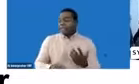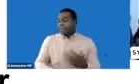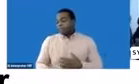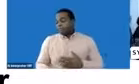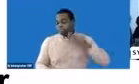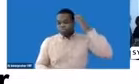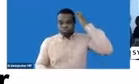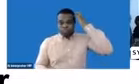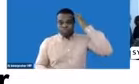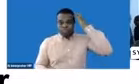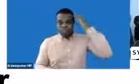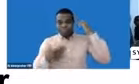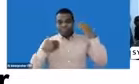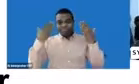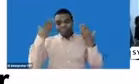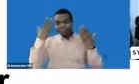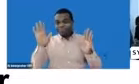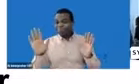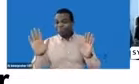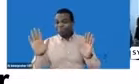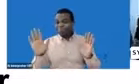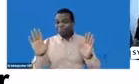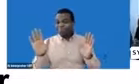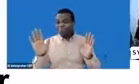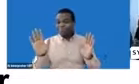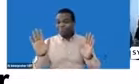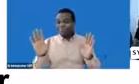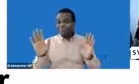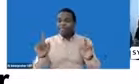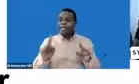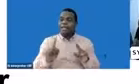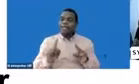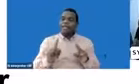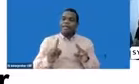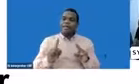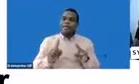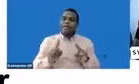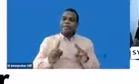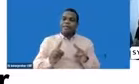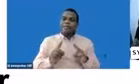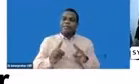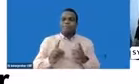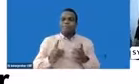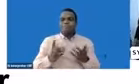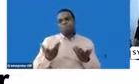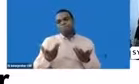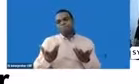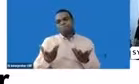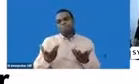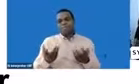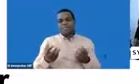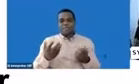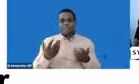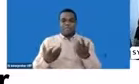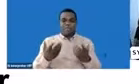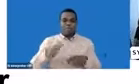create more feedback, but from the EBU perspective, we really want to emphasize